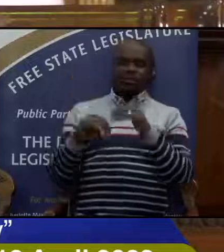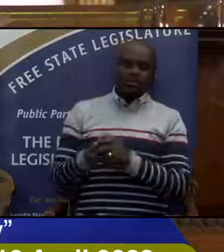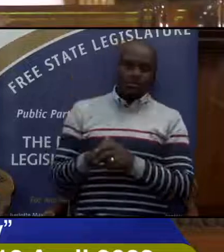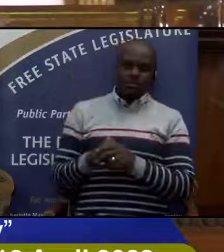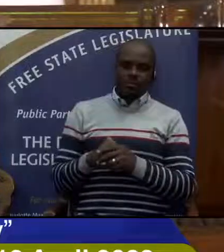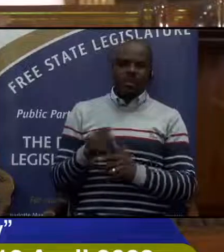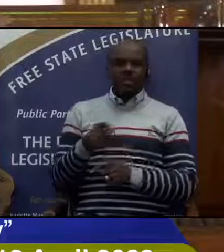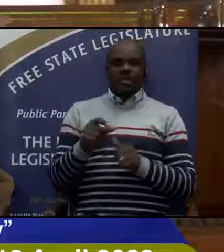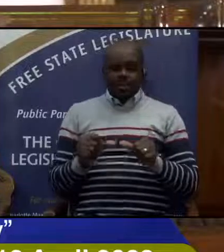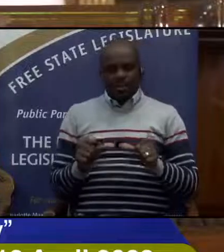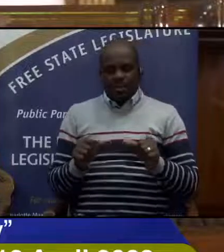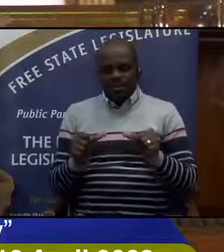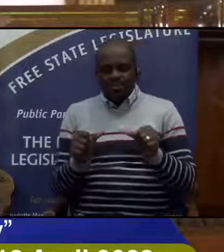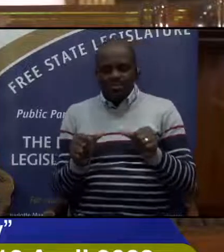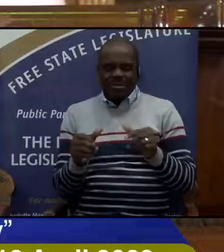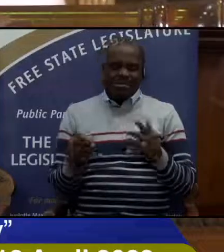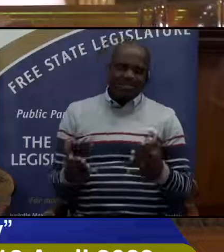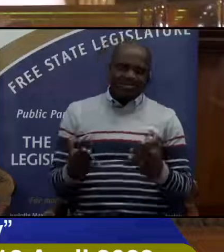lines,